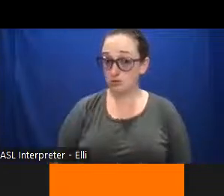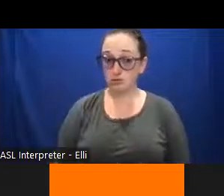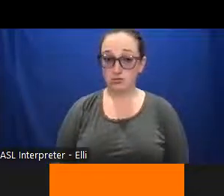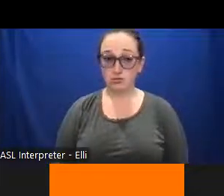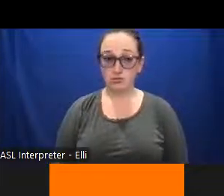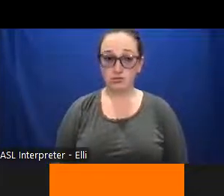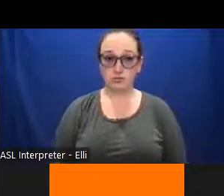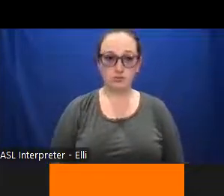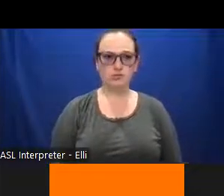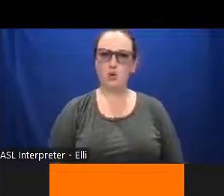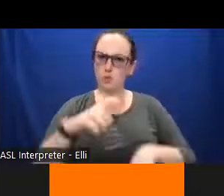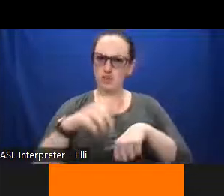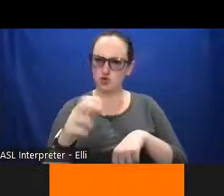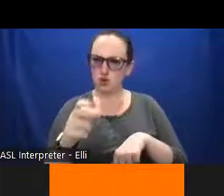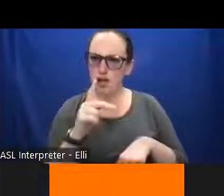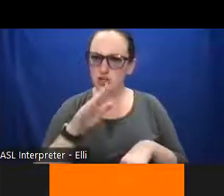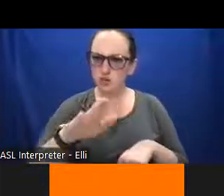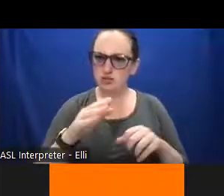What time did you get back to David's flat?